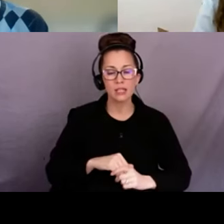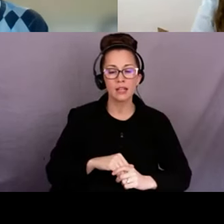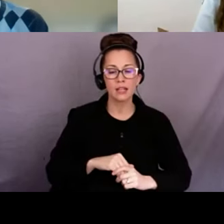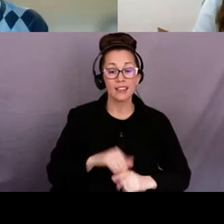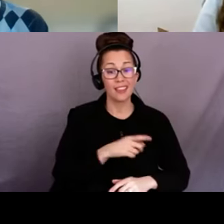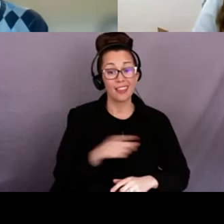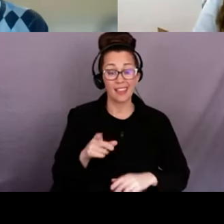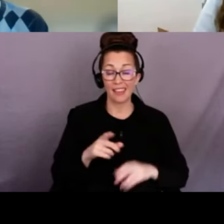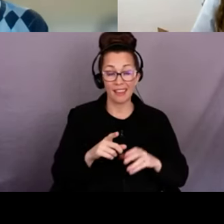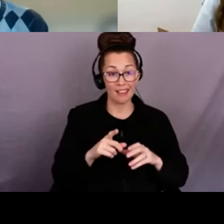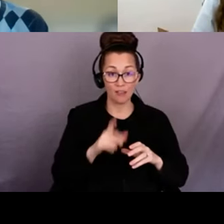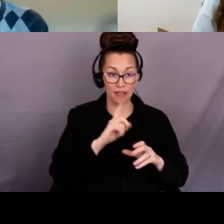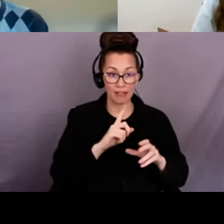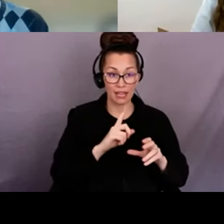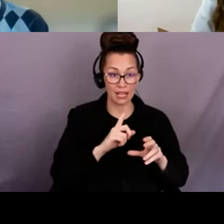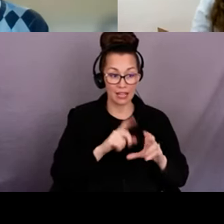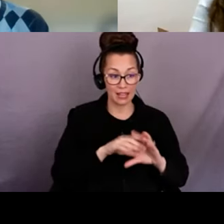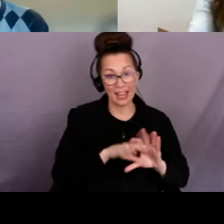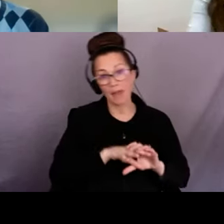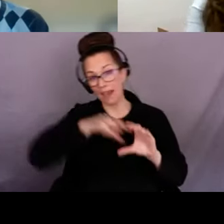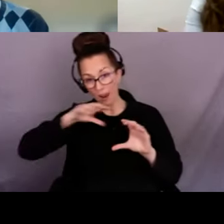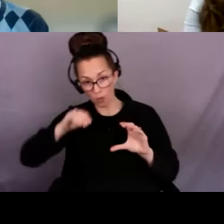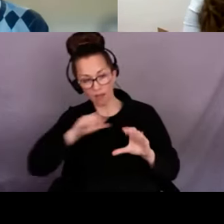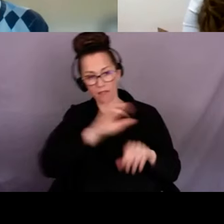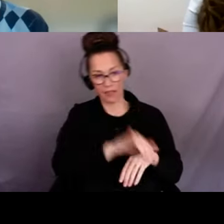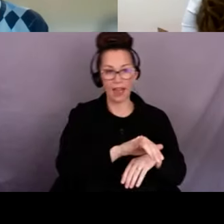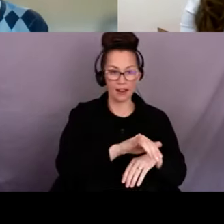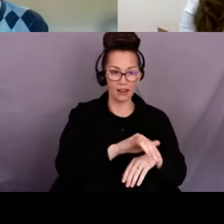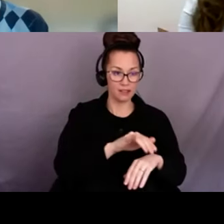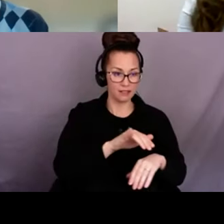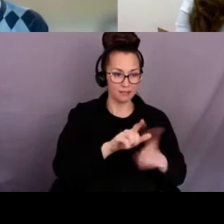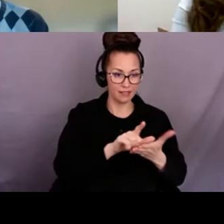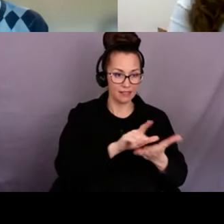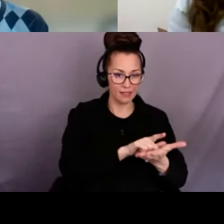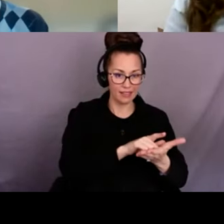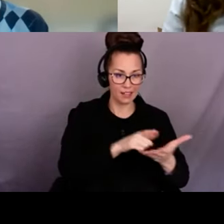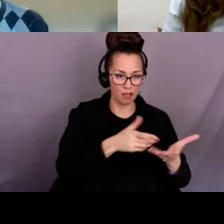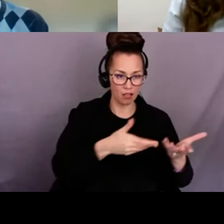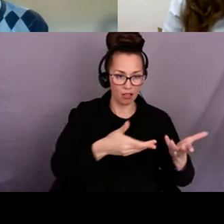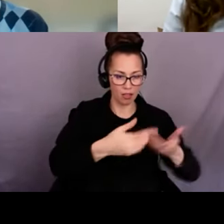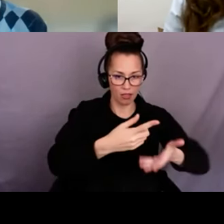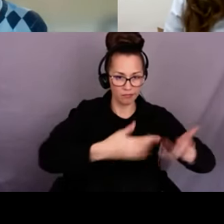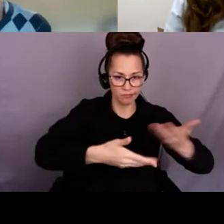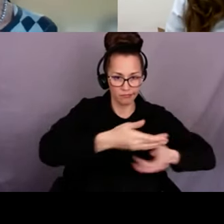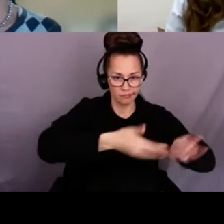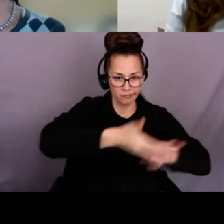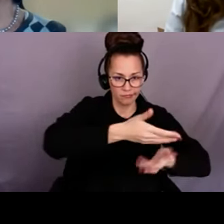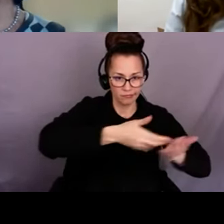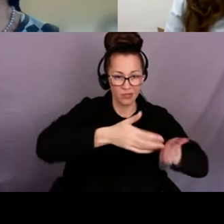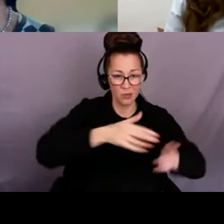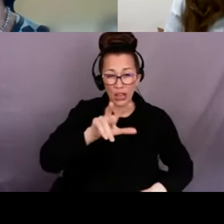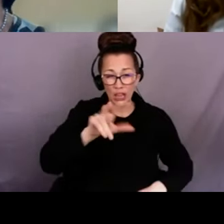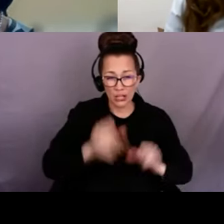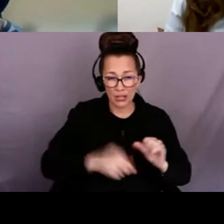crucible of the Willowbrook litigation. That workforce was steeped in 30 years of accumulated knowledge, talking